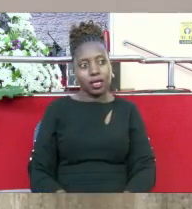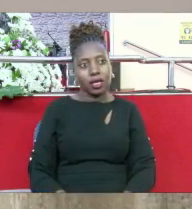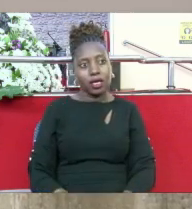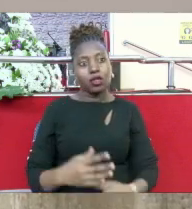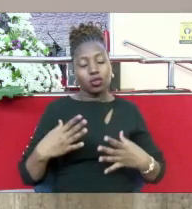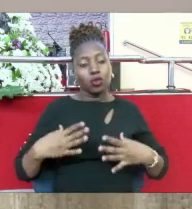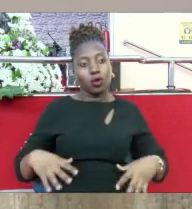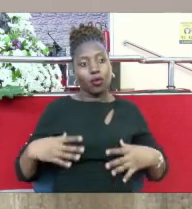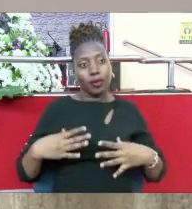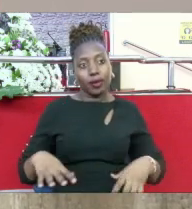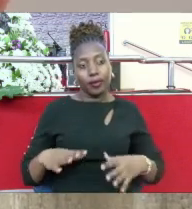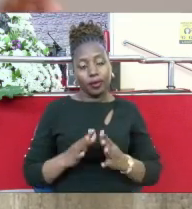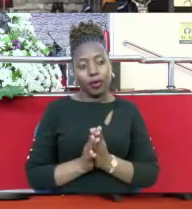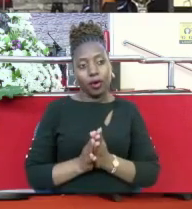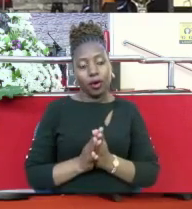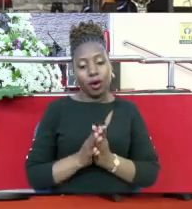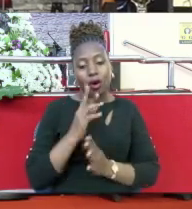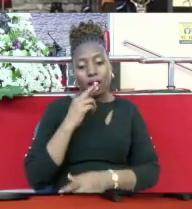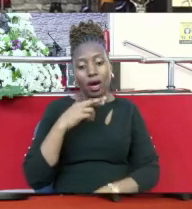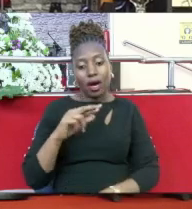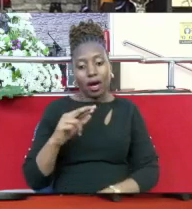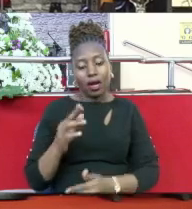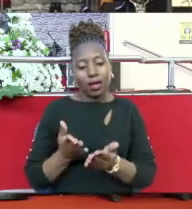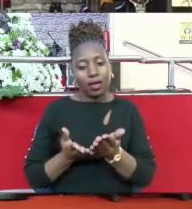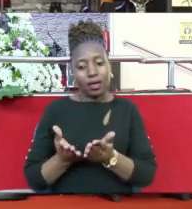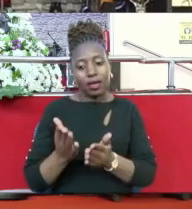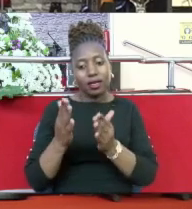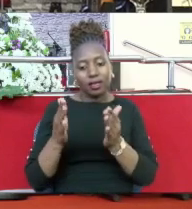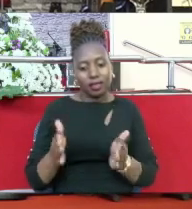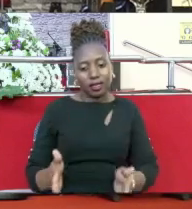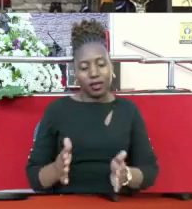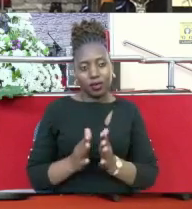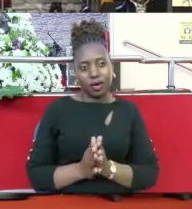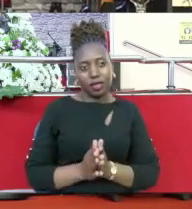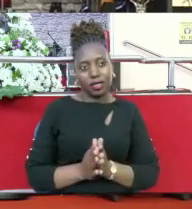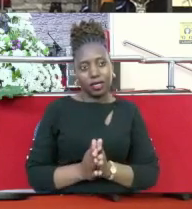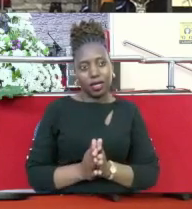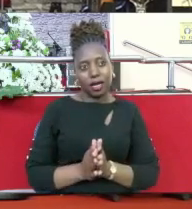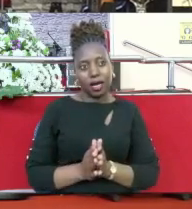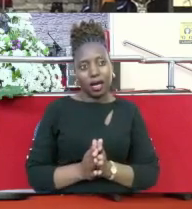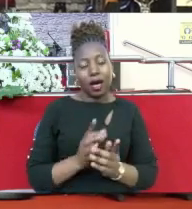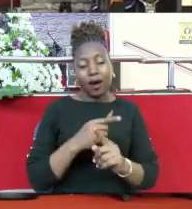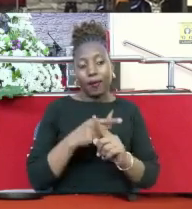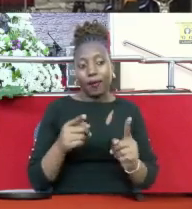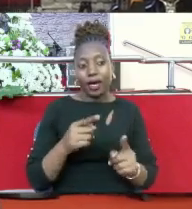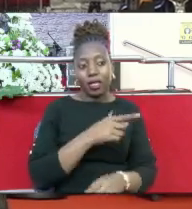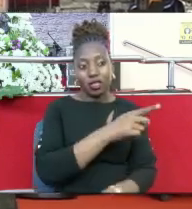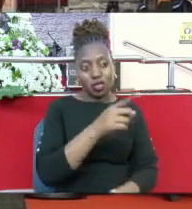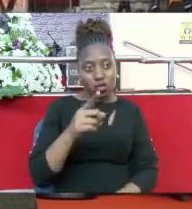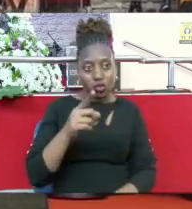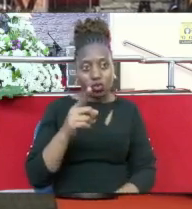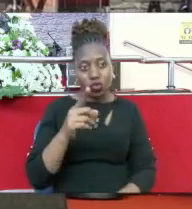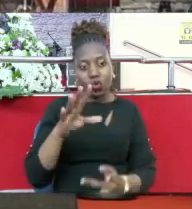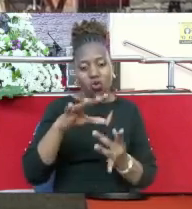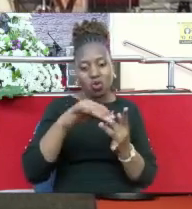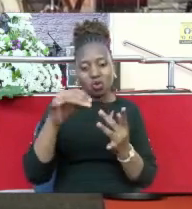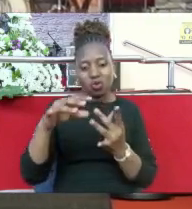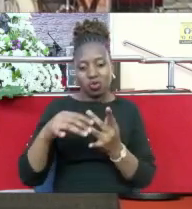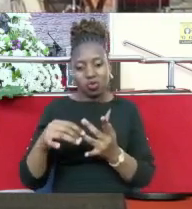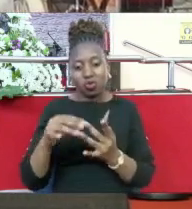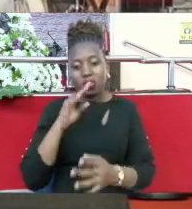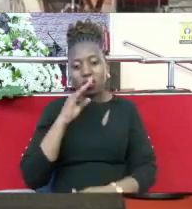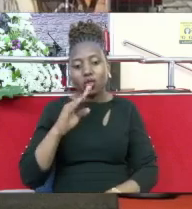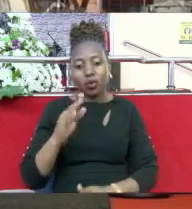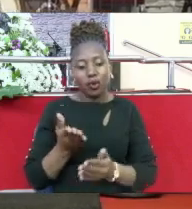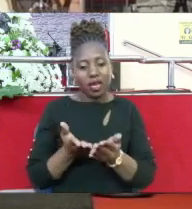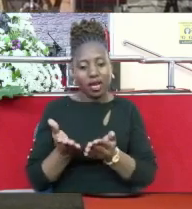desire, not by choice. You don't choose to be a steward. It's the way God designed it. We are